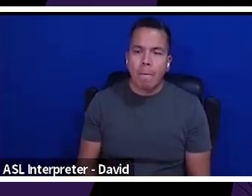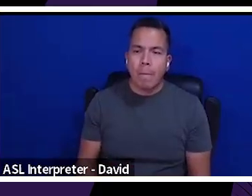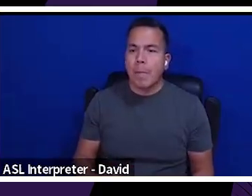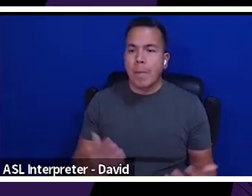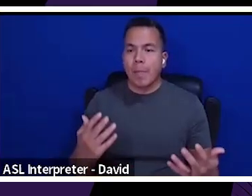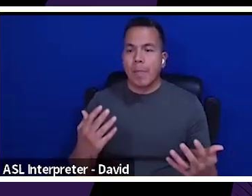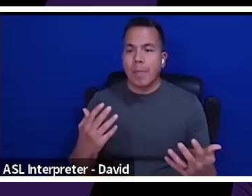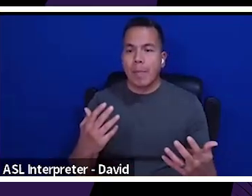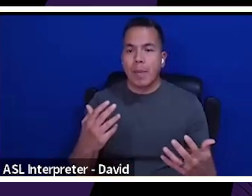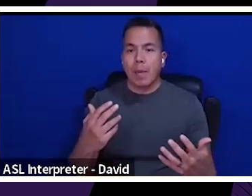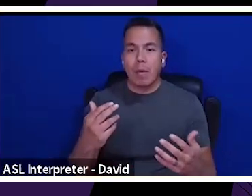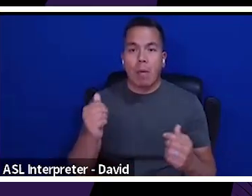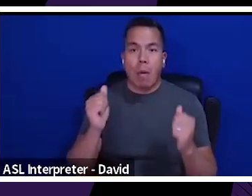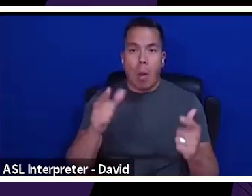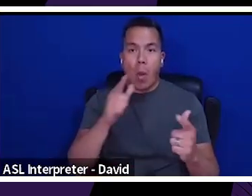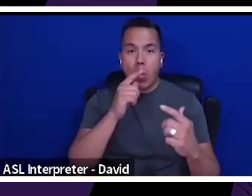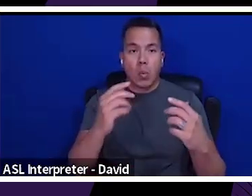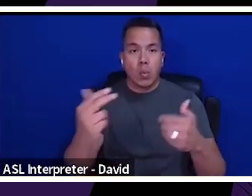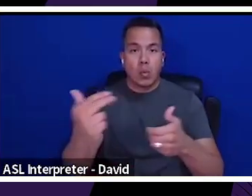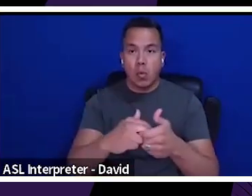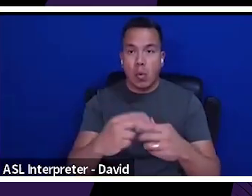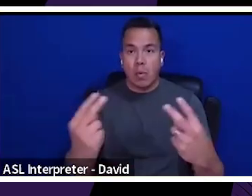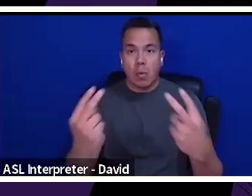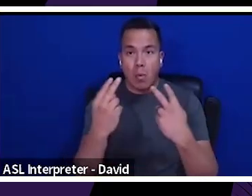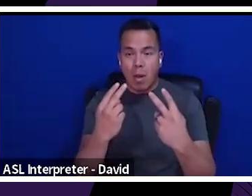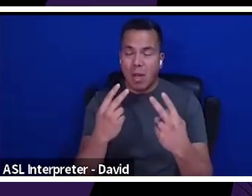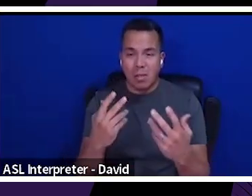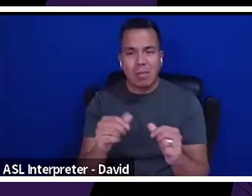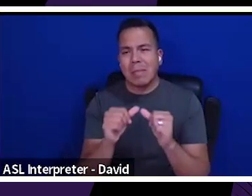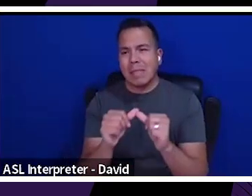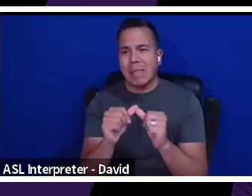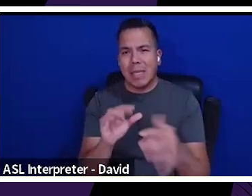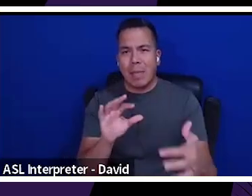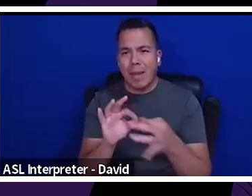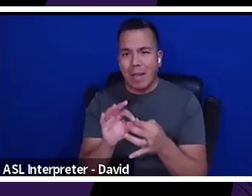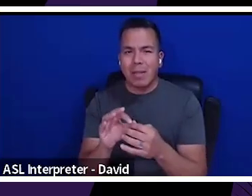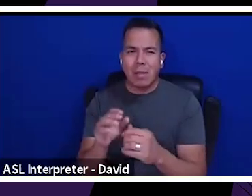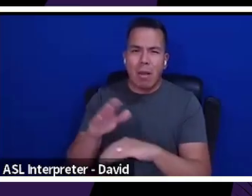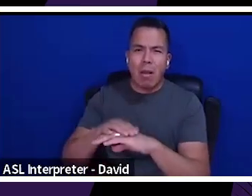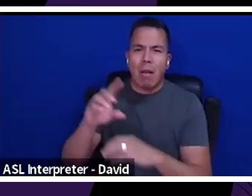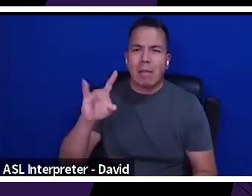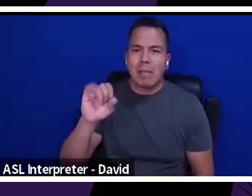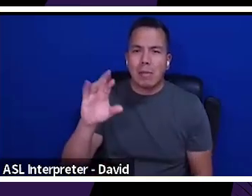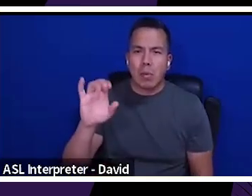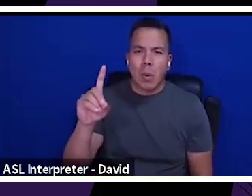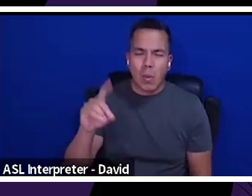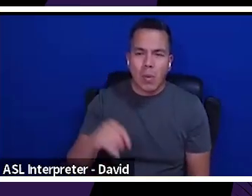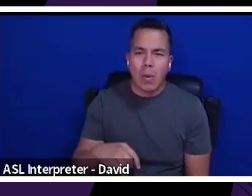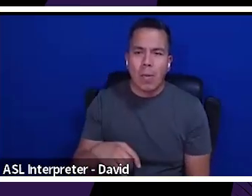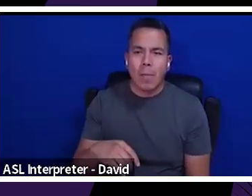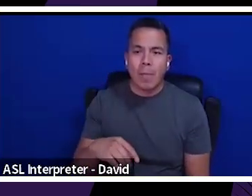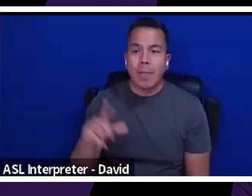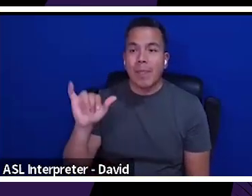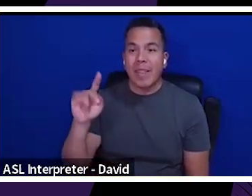who joined us today, we invite you to stay connected with us via Discord. The link